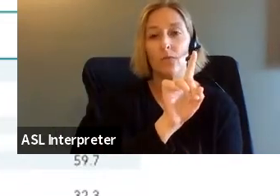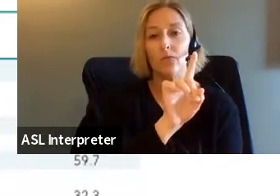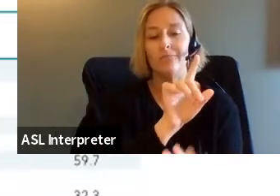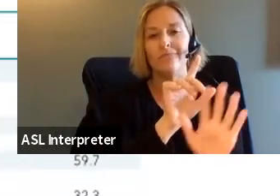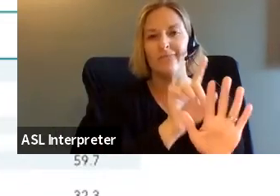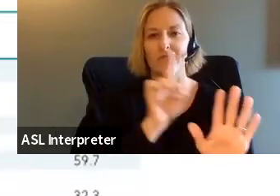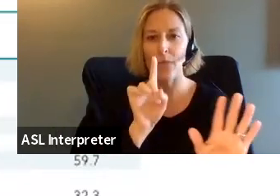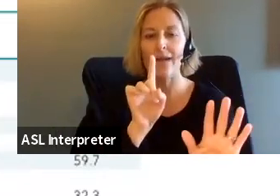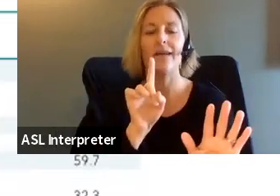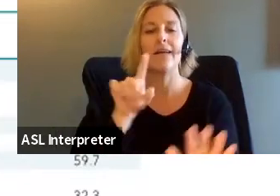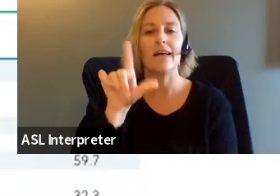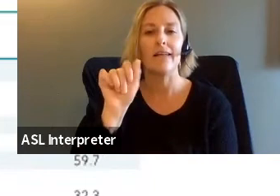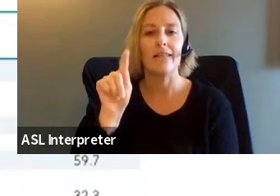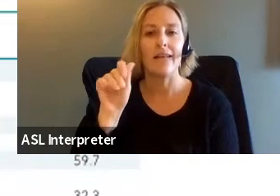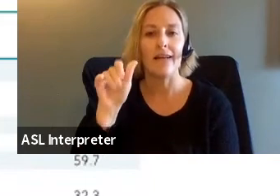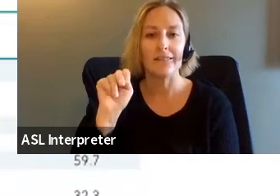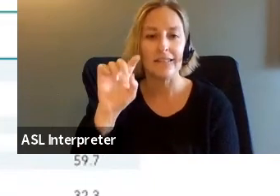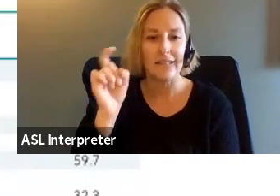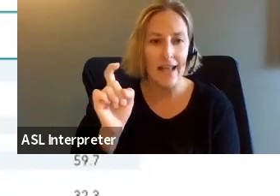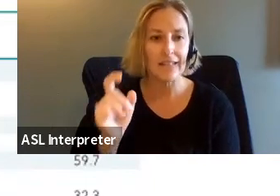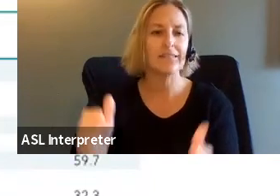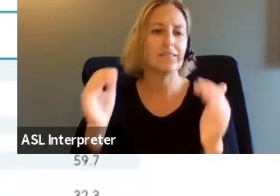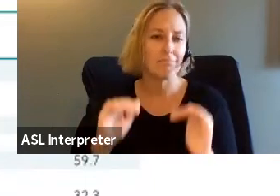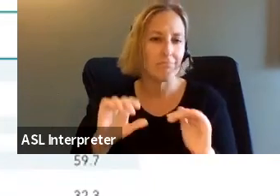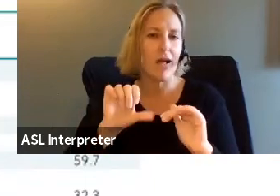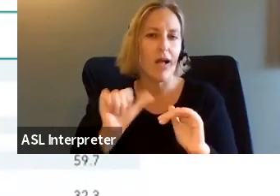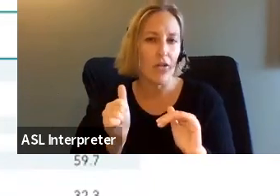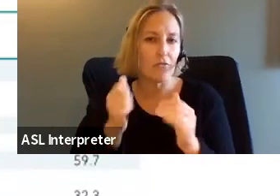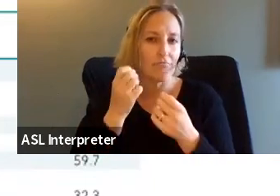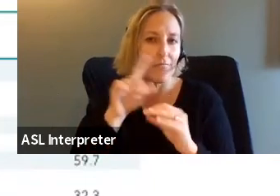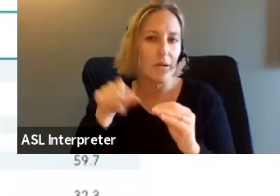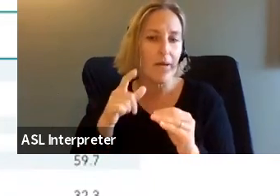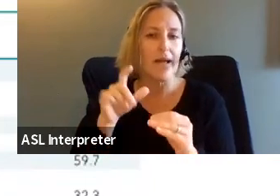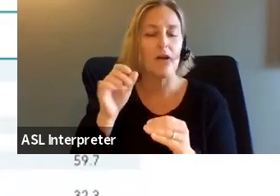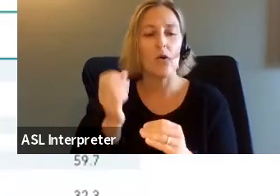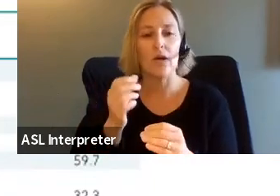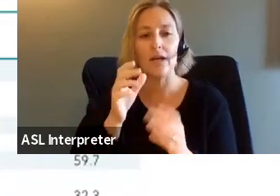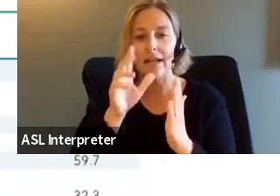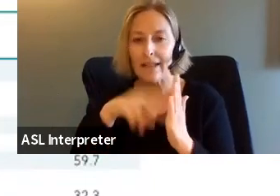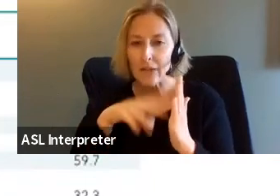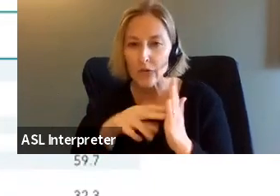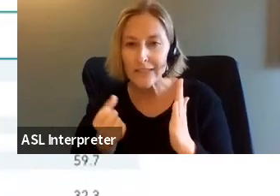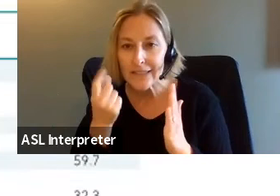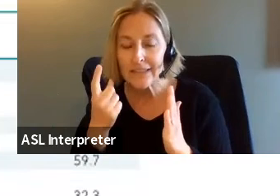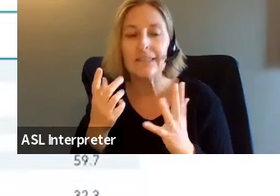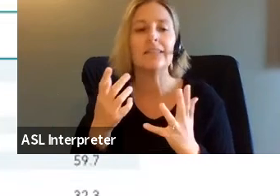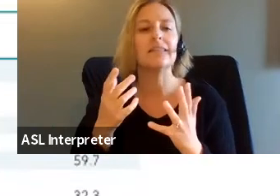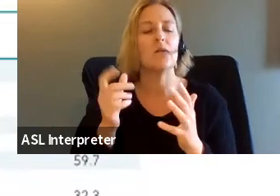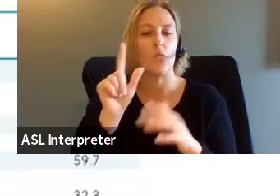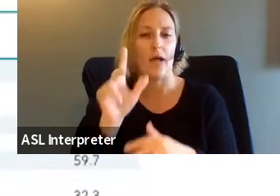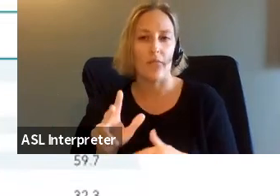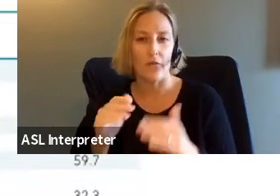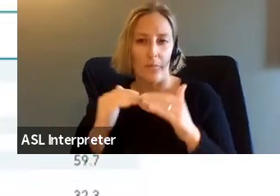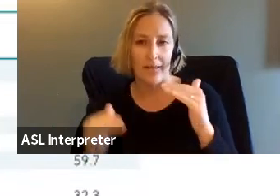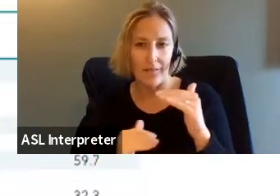on literacy and other comorbidities. 1/3 of these adults are living below the poverty level,